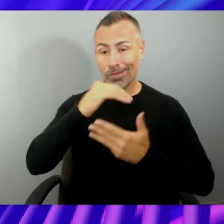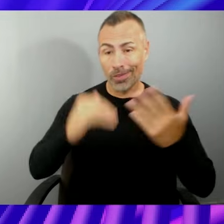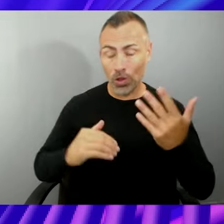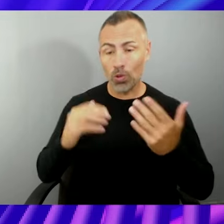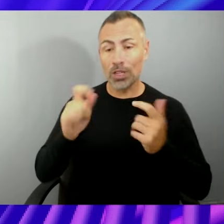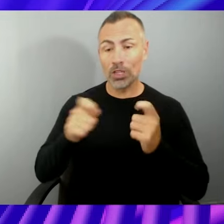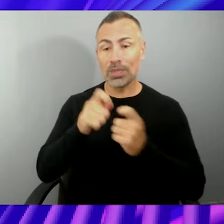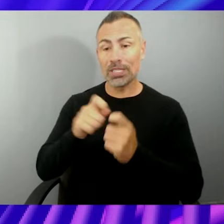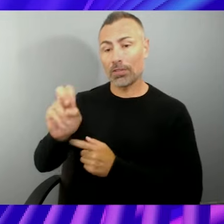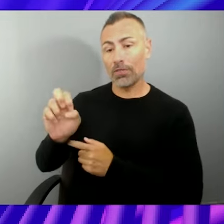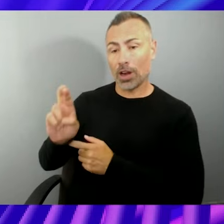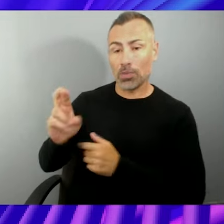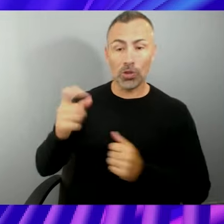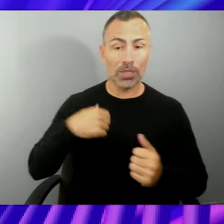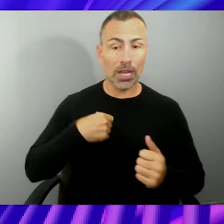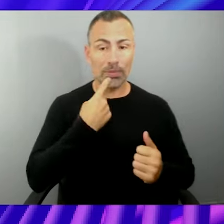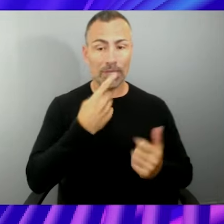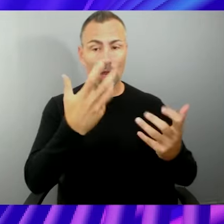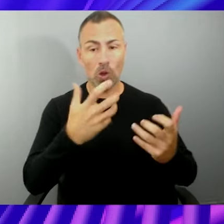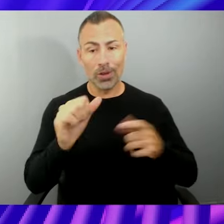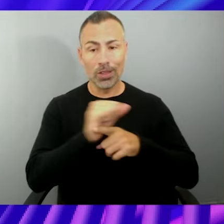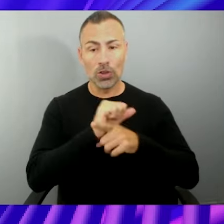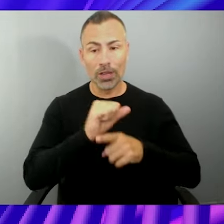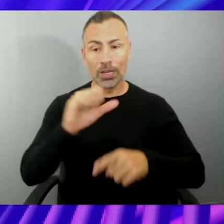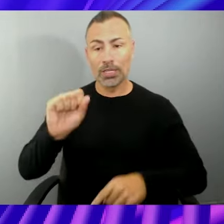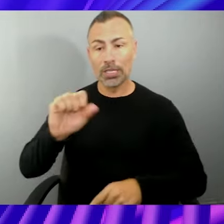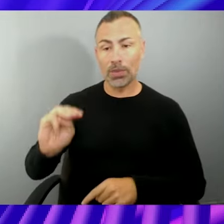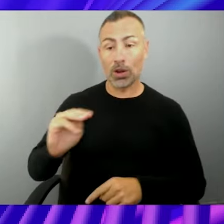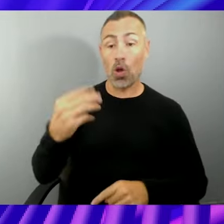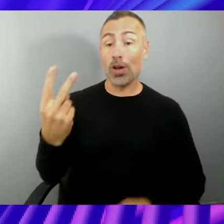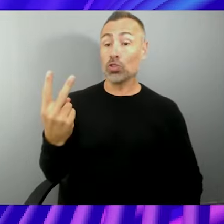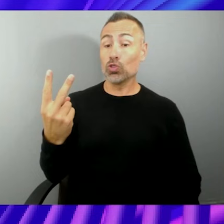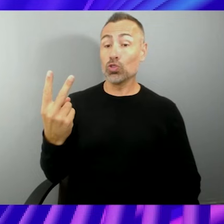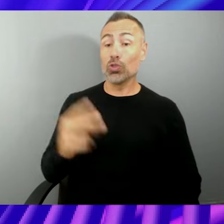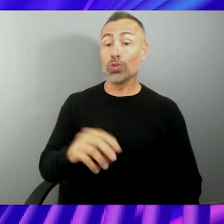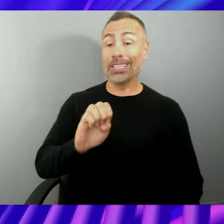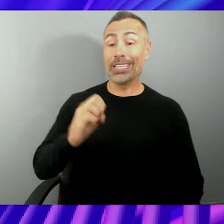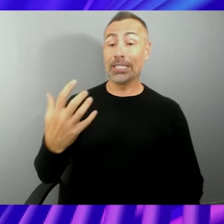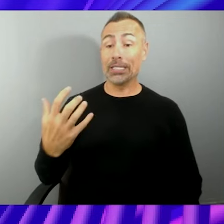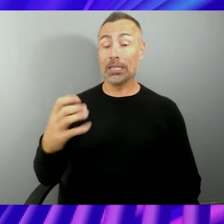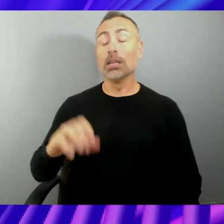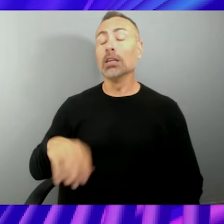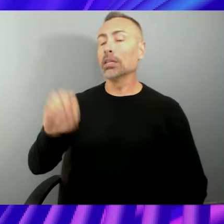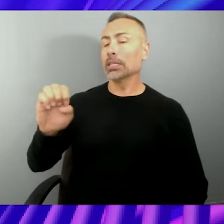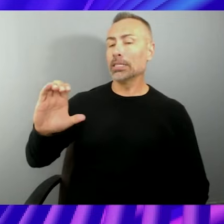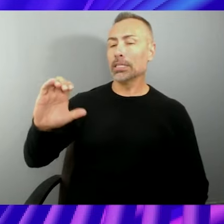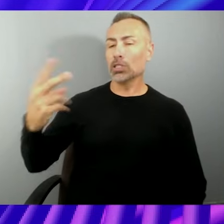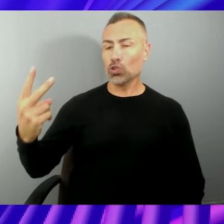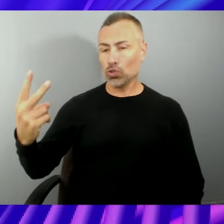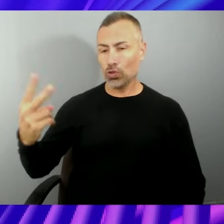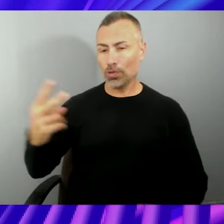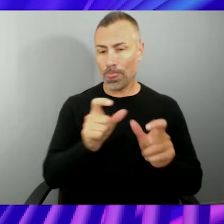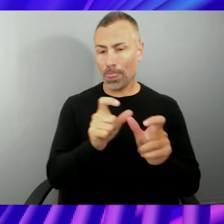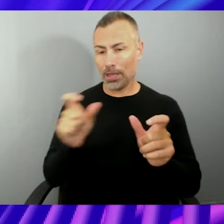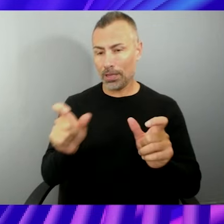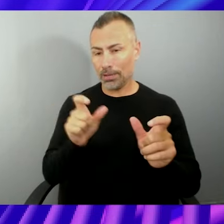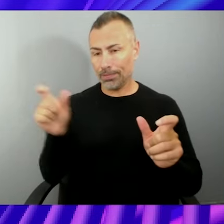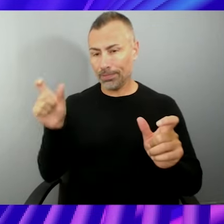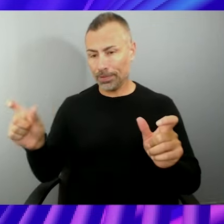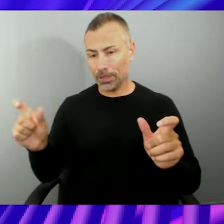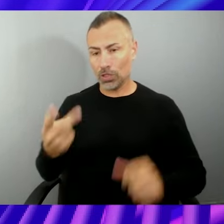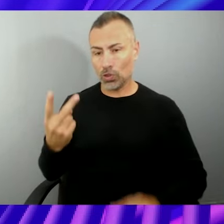run the distributed training on SageMaker on 2 EC2 instances, which are of type P32X large. So that